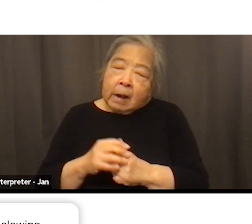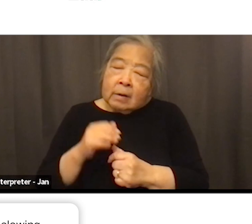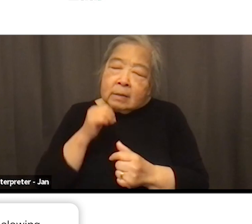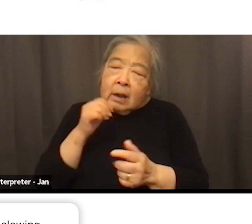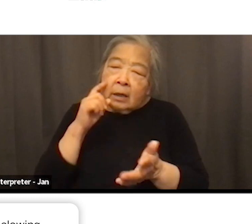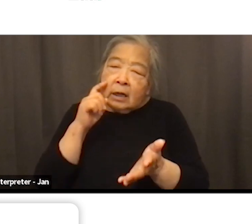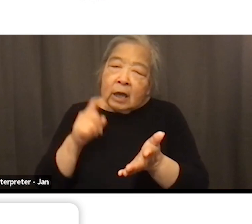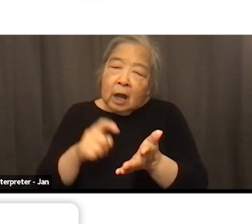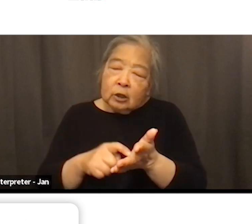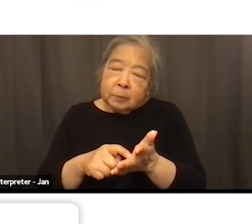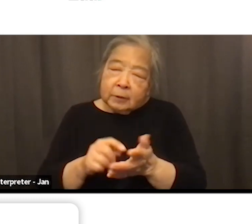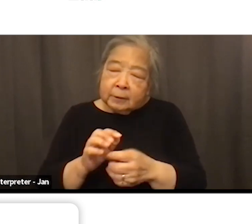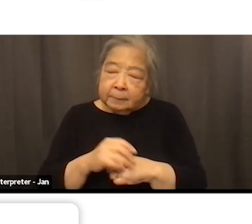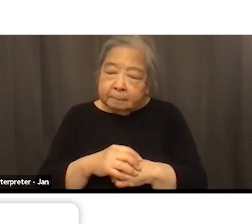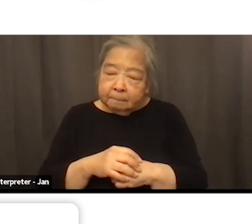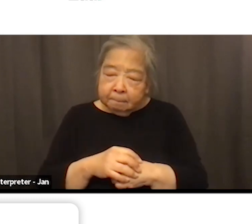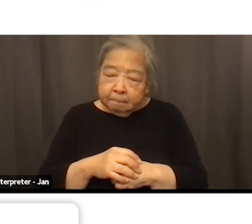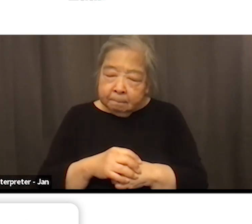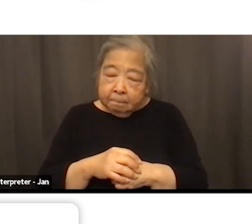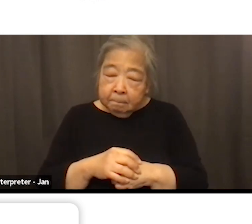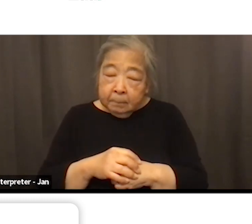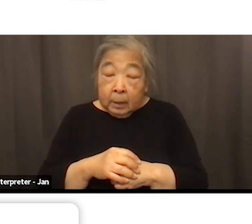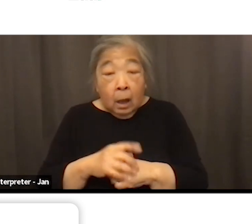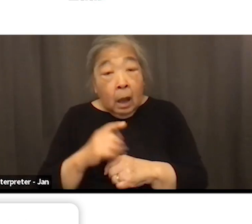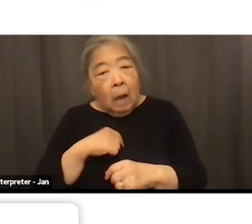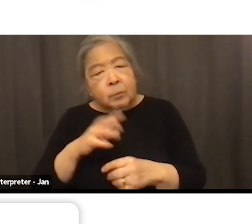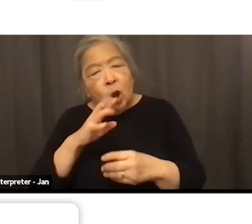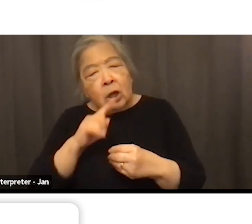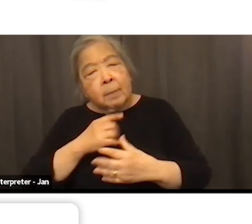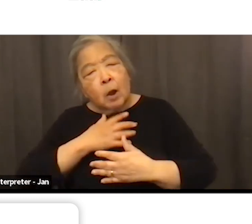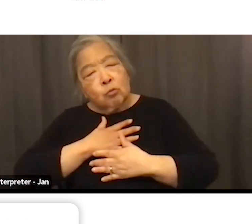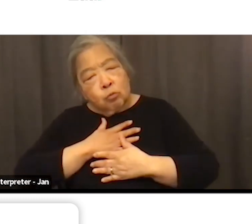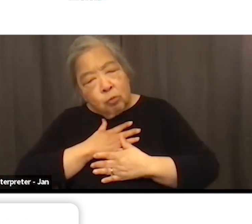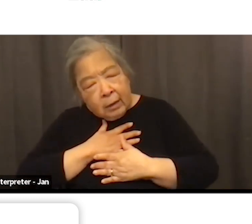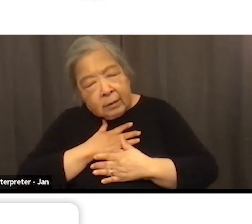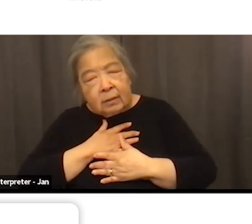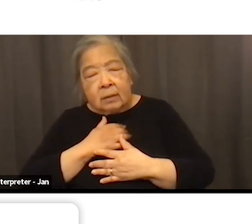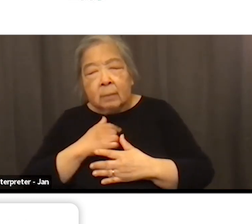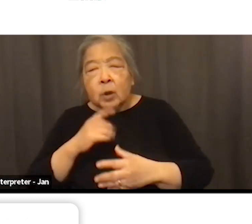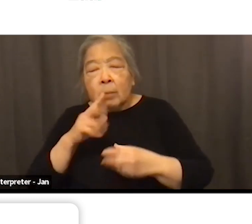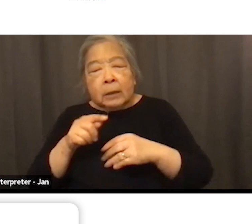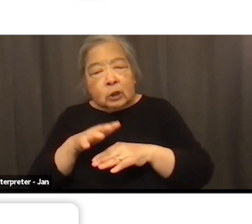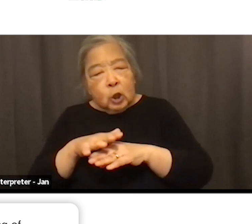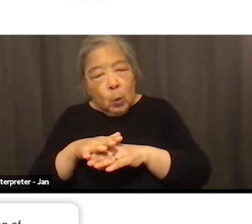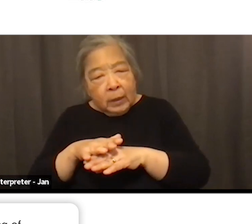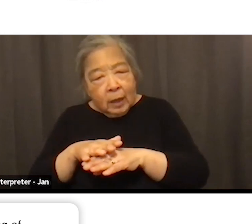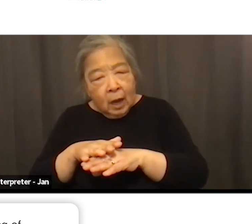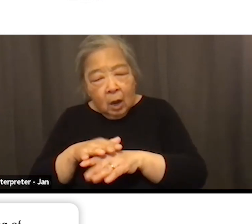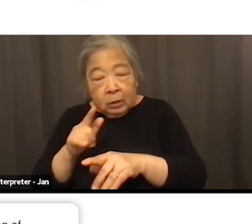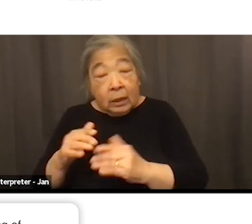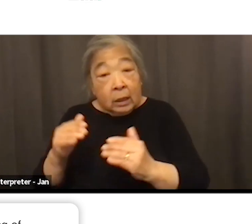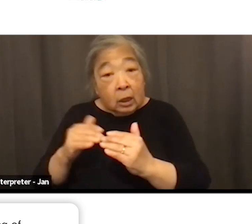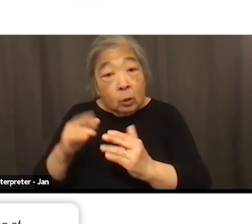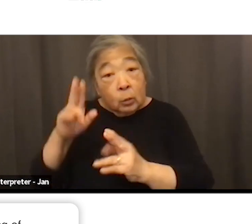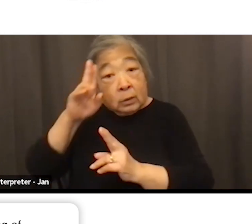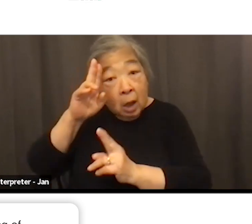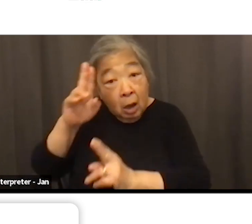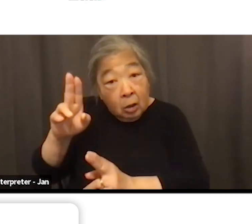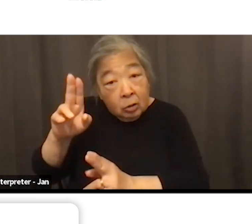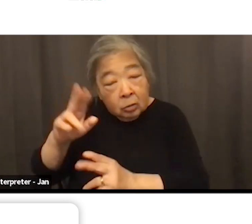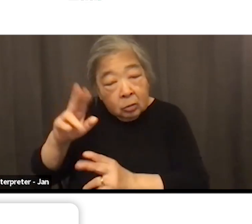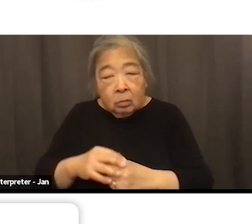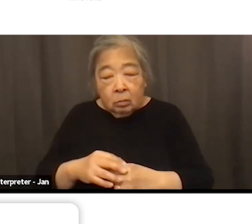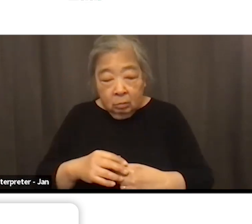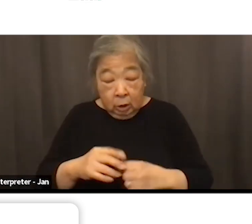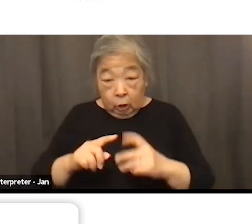the slowing down that I'm talking about is about an honoring. And it starts with an honoring of ourselves.